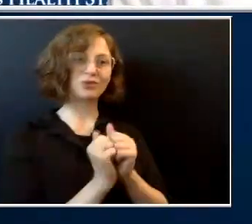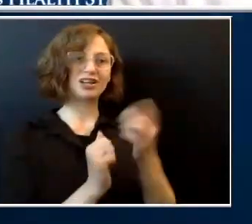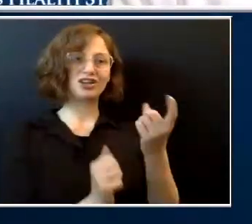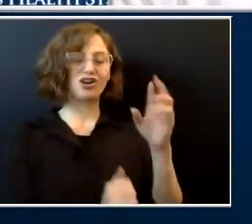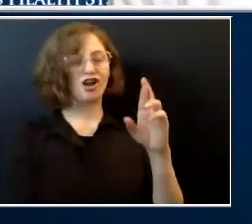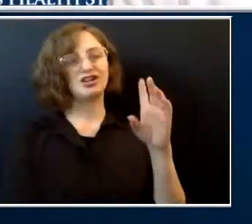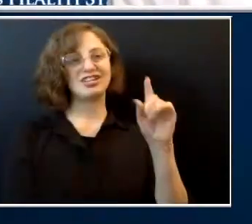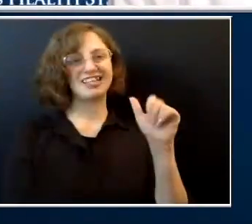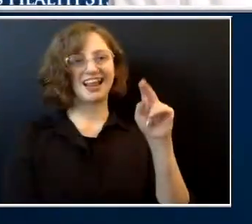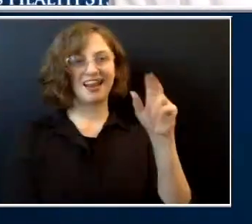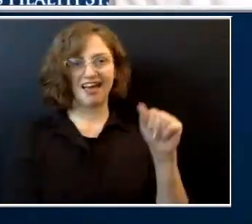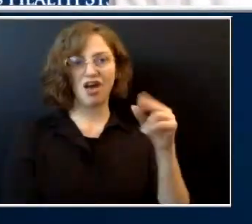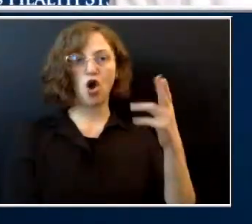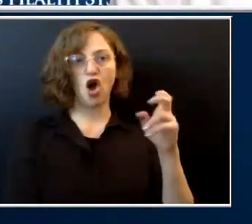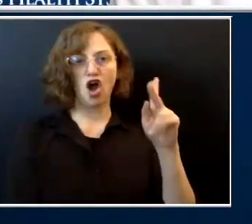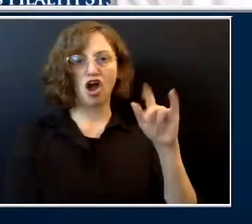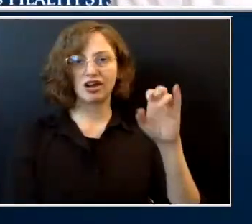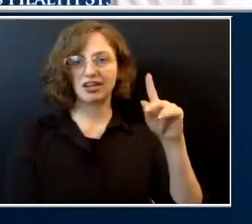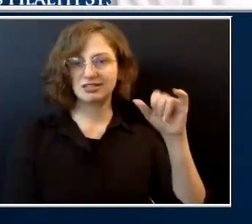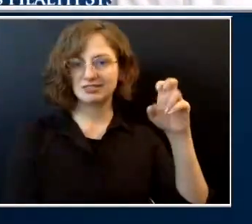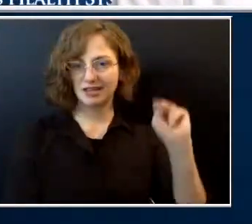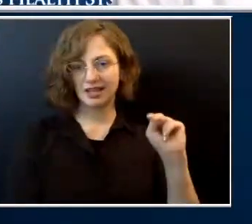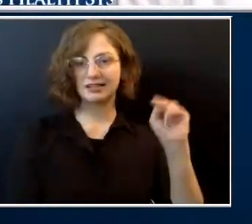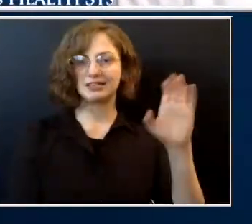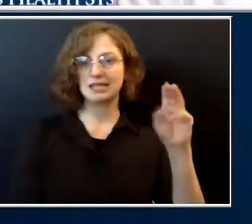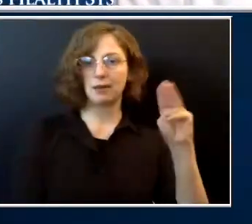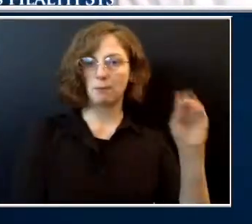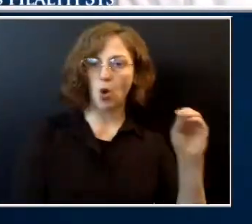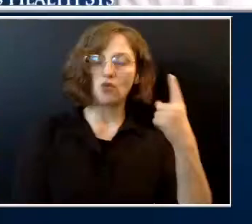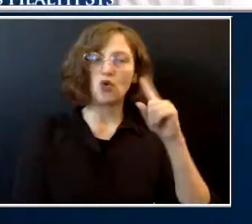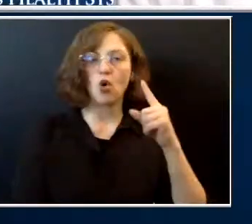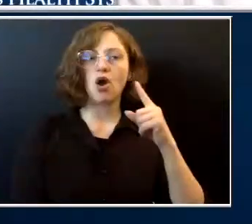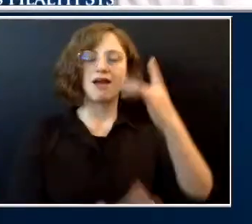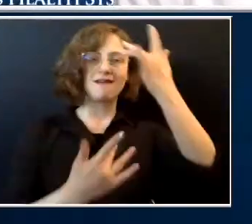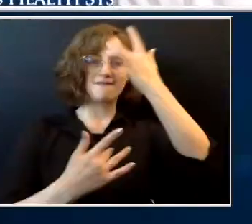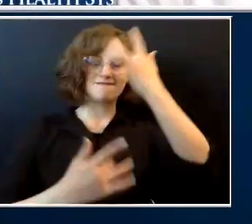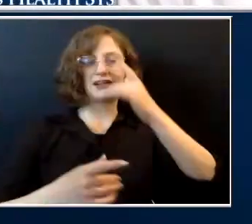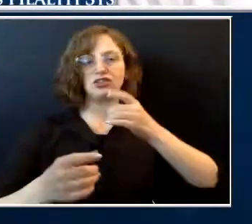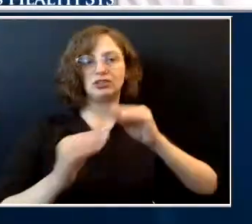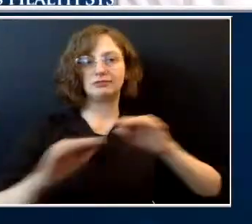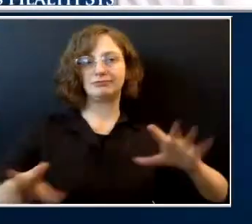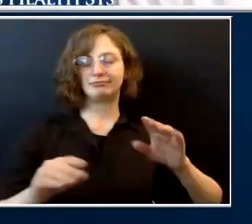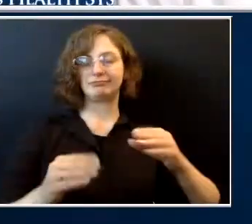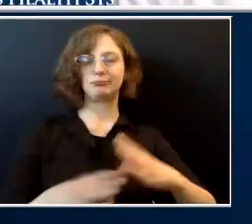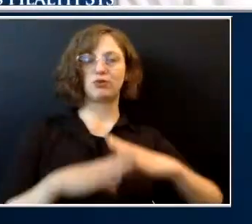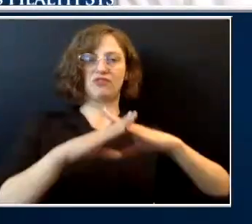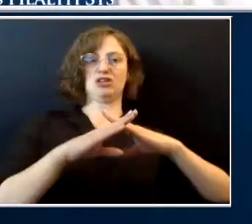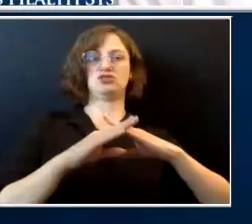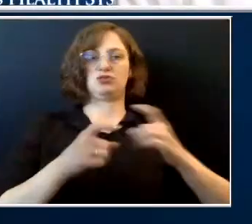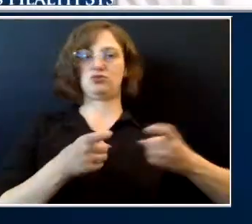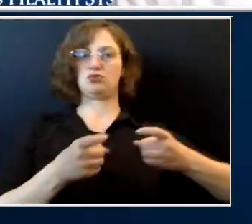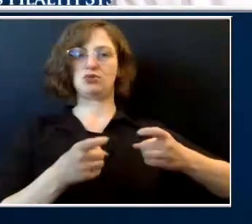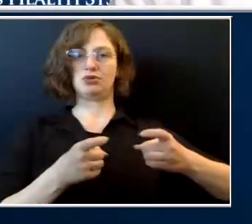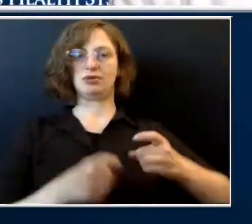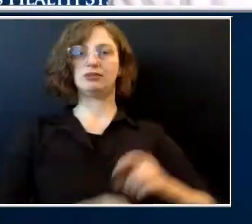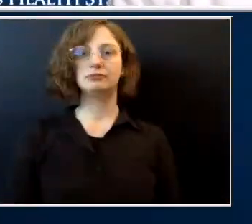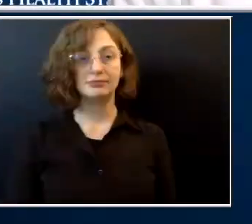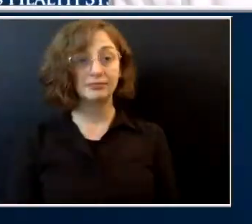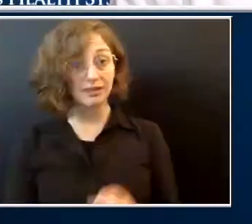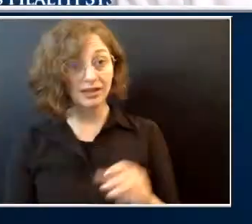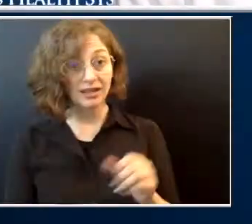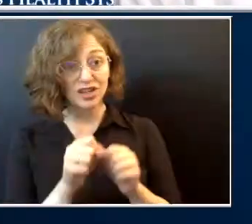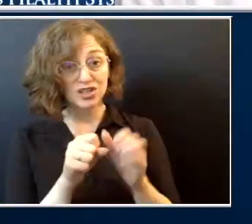Medical Director of Infection Prevention Control here at the Health System. Doc Hawk. Yeah. Hi. Is COVID dead, dude? It is not